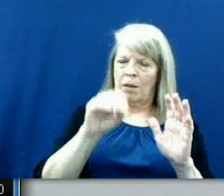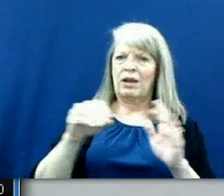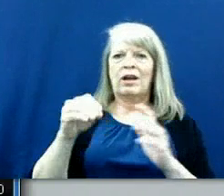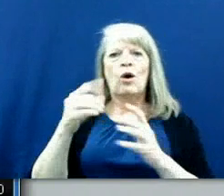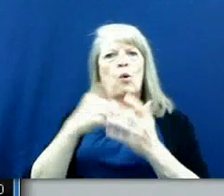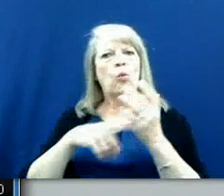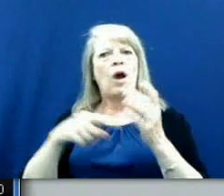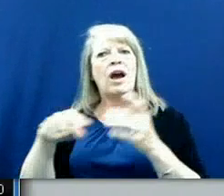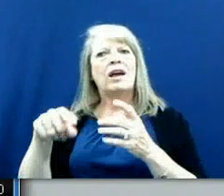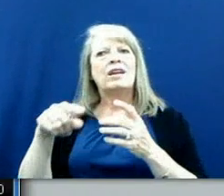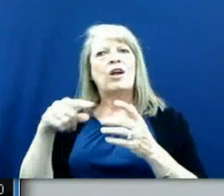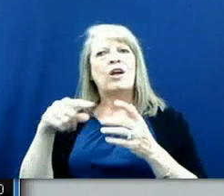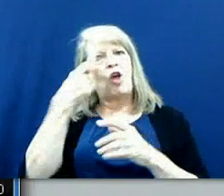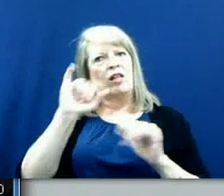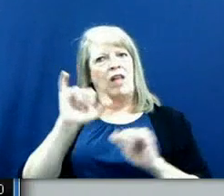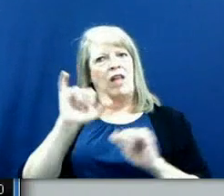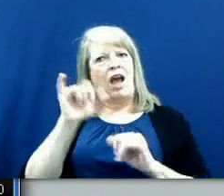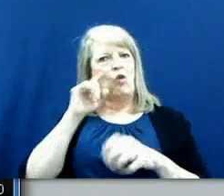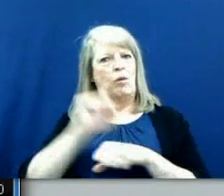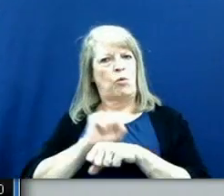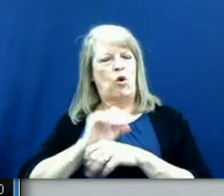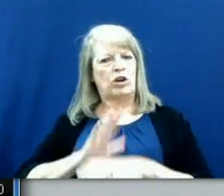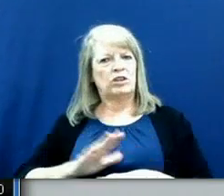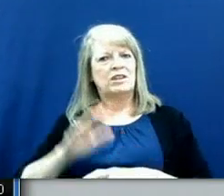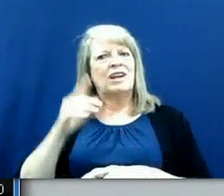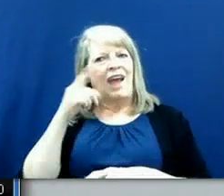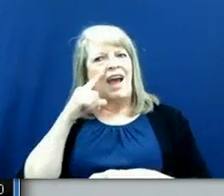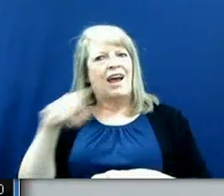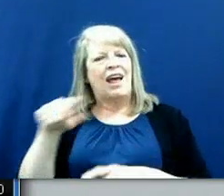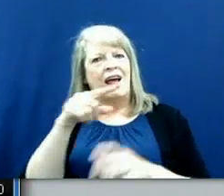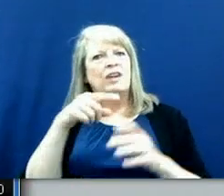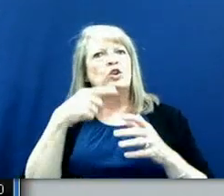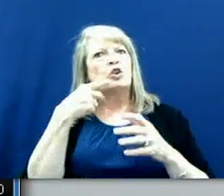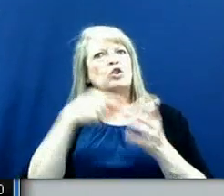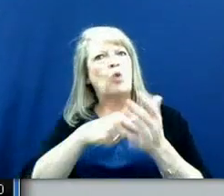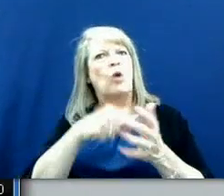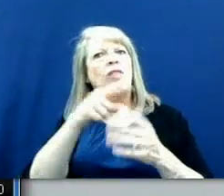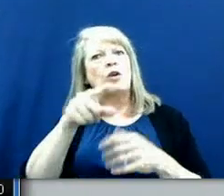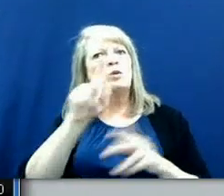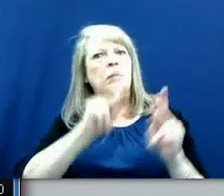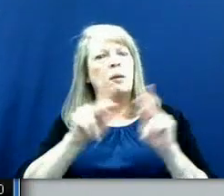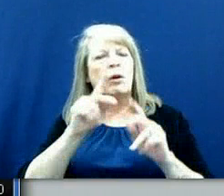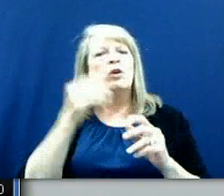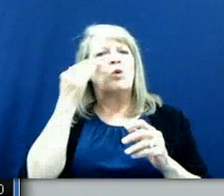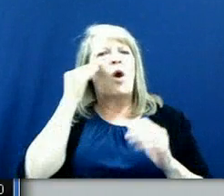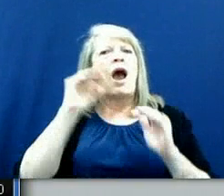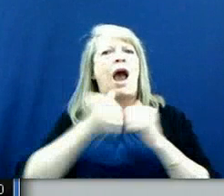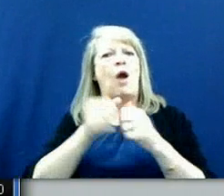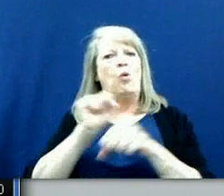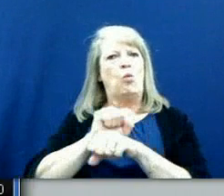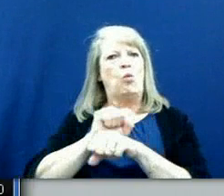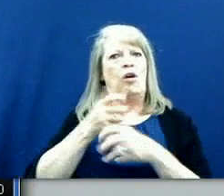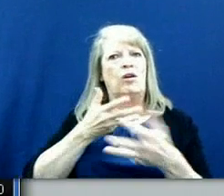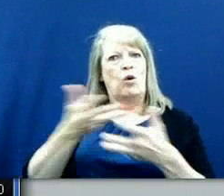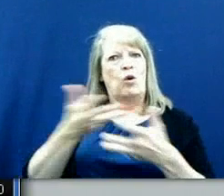as for employers anxious about how to work with an employee who is deaf.